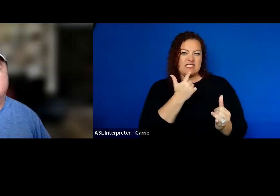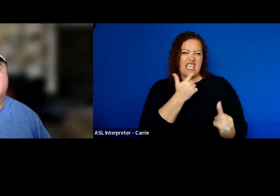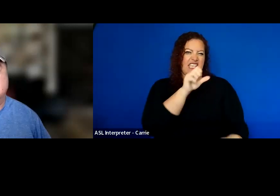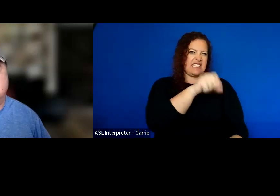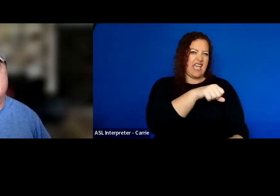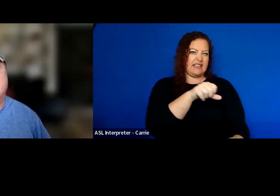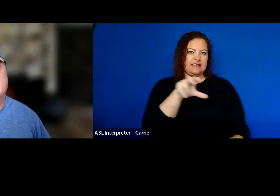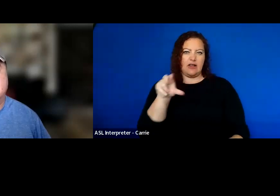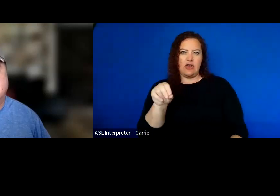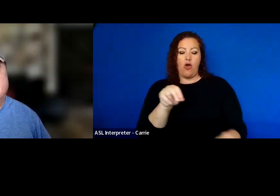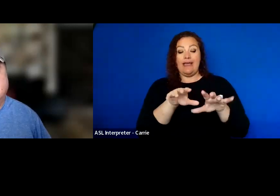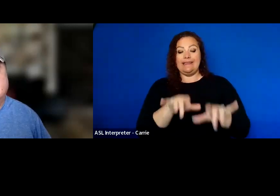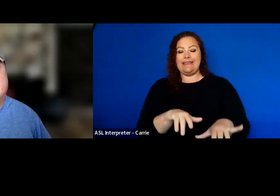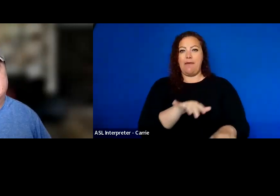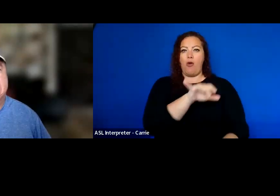Just put a wire